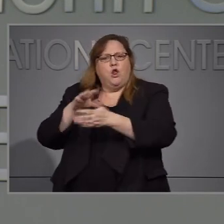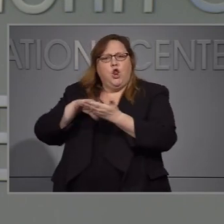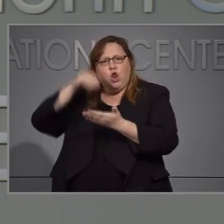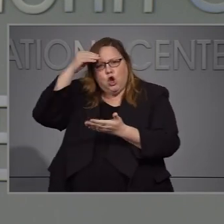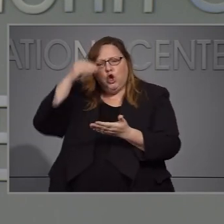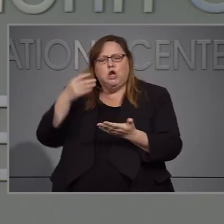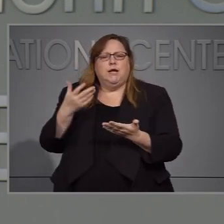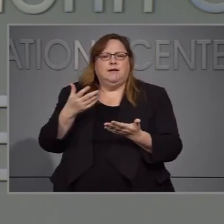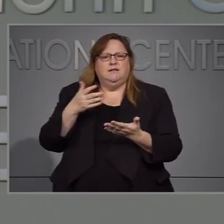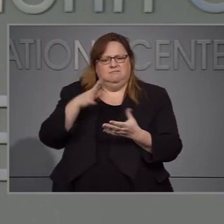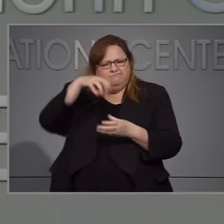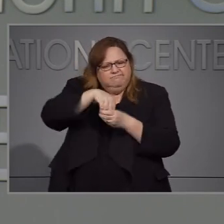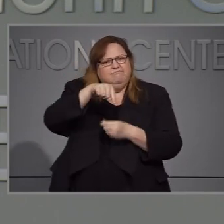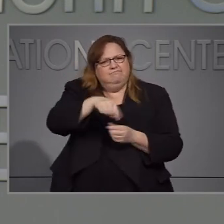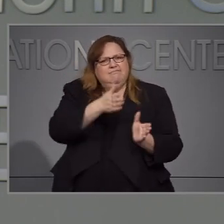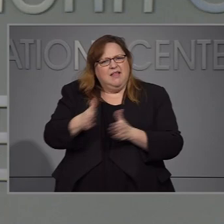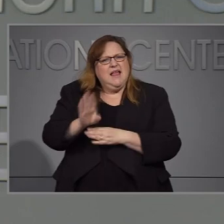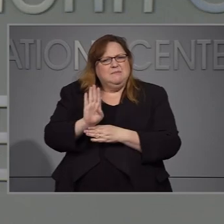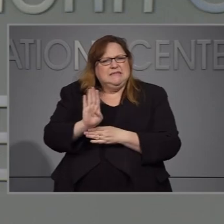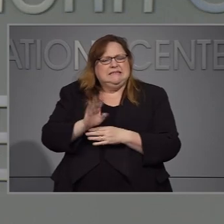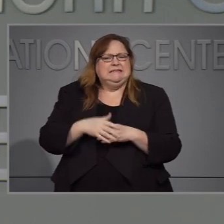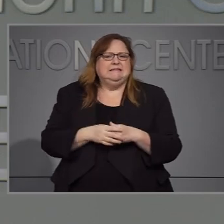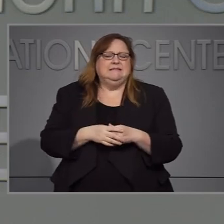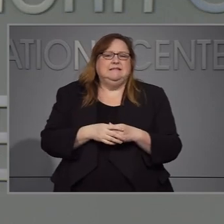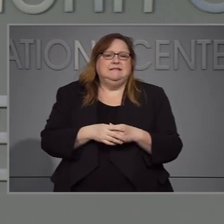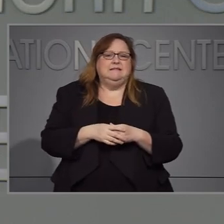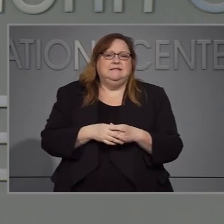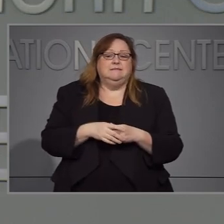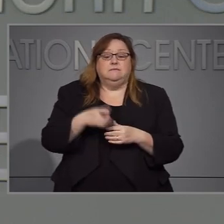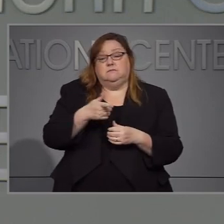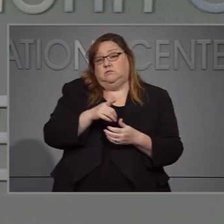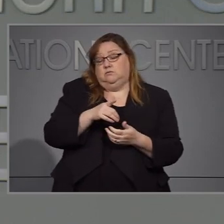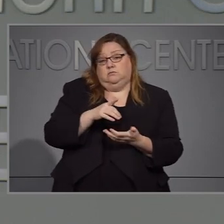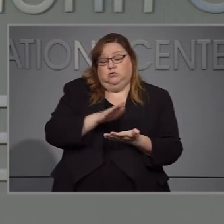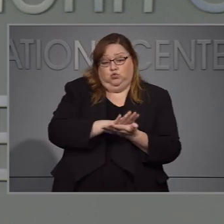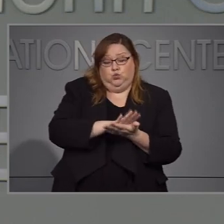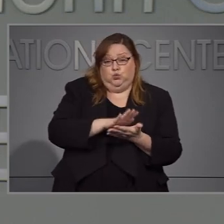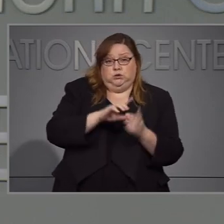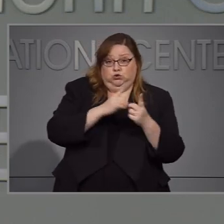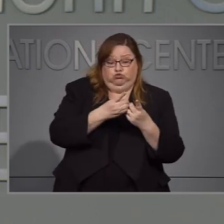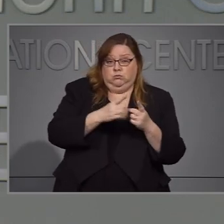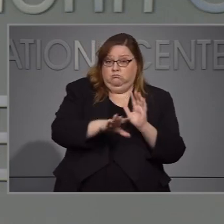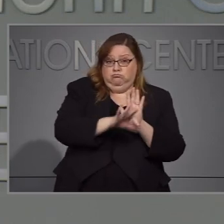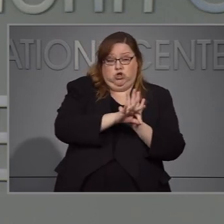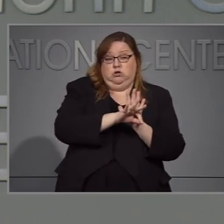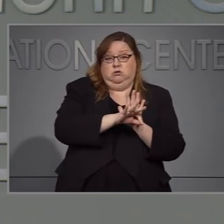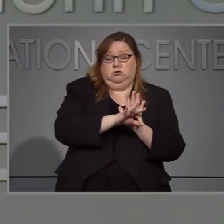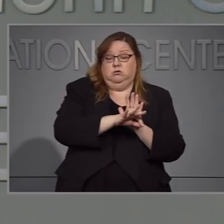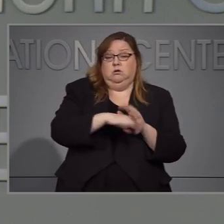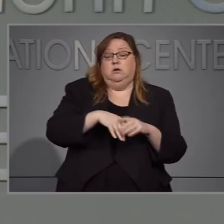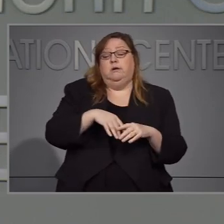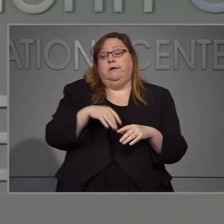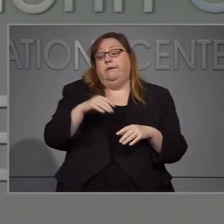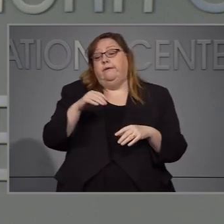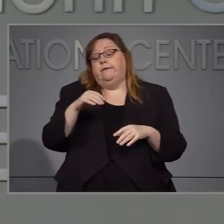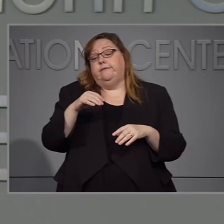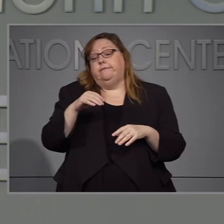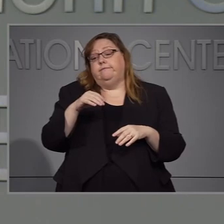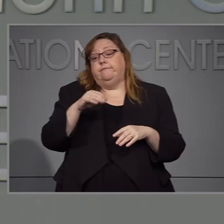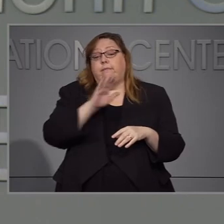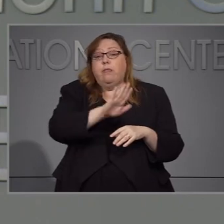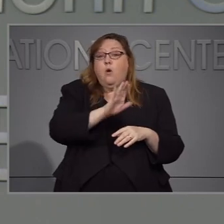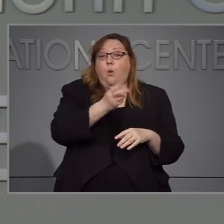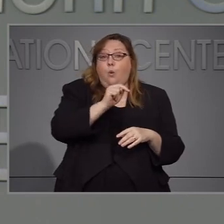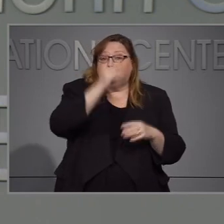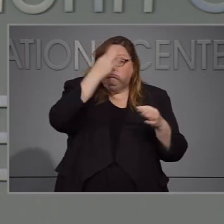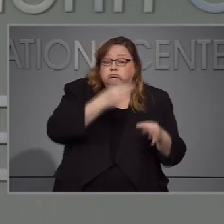B, whether it's one that the school district would choose, or whether it's a part of the Plan B, whether it's one